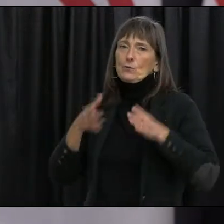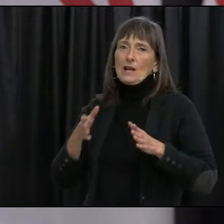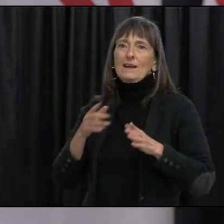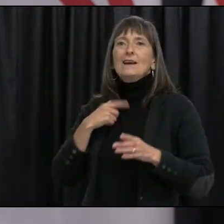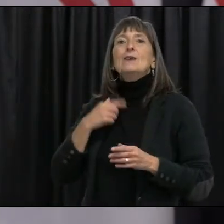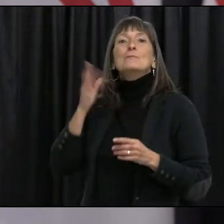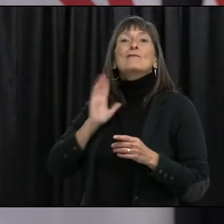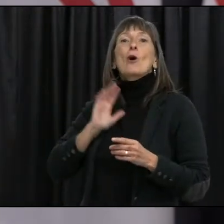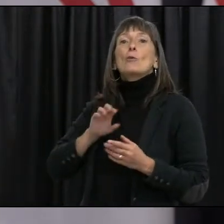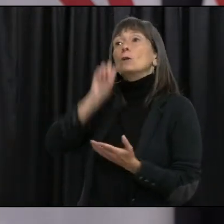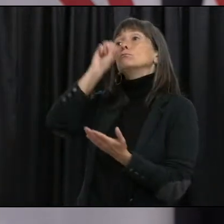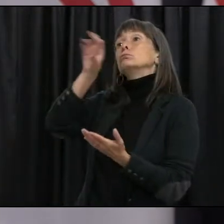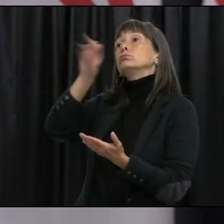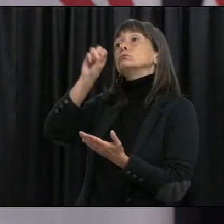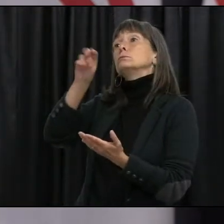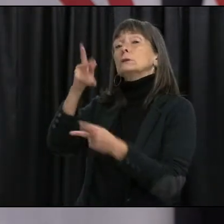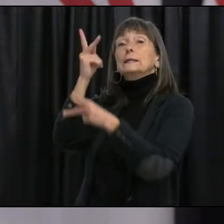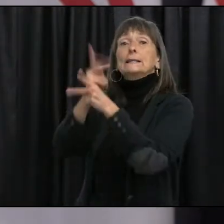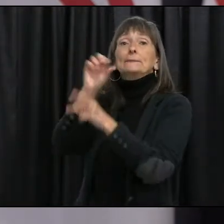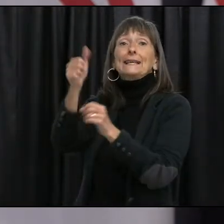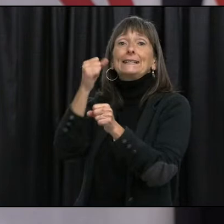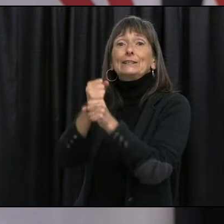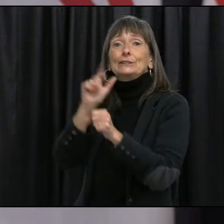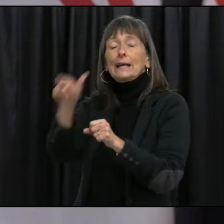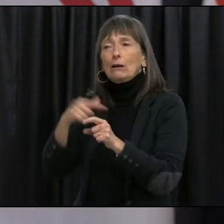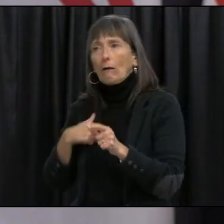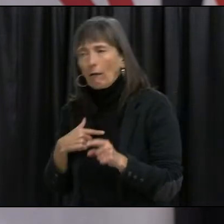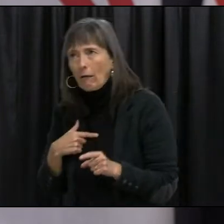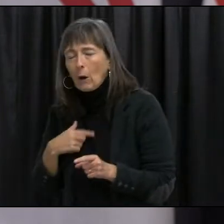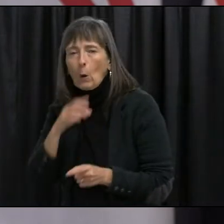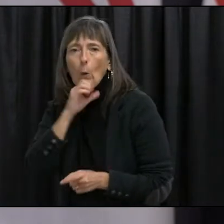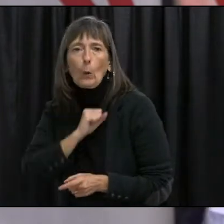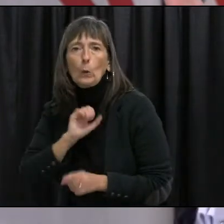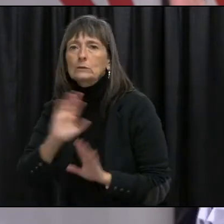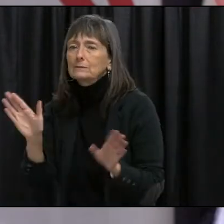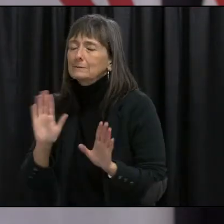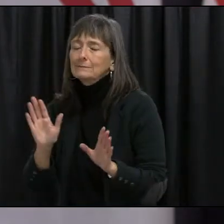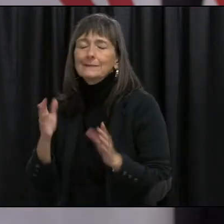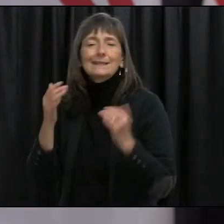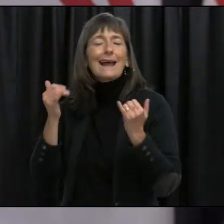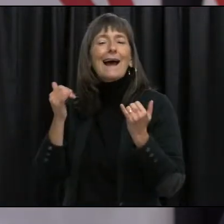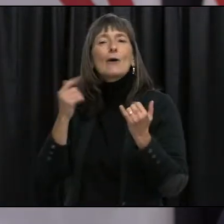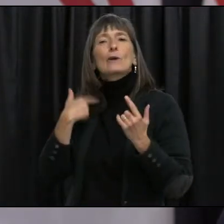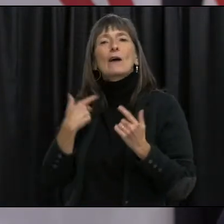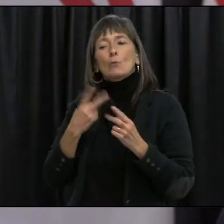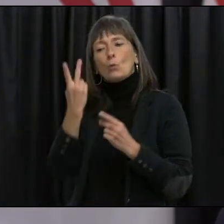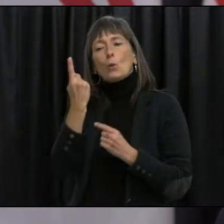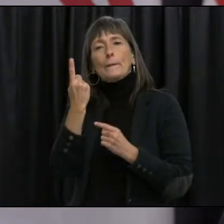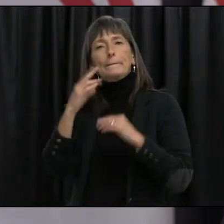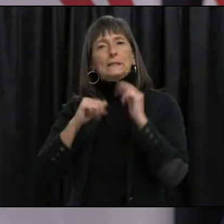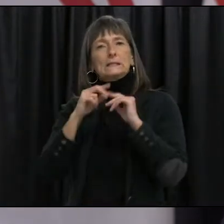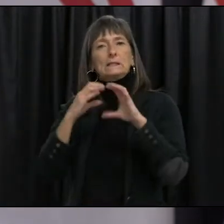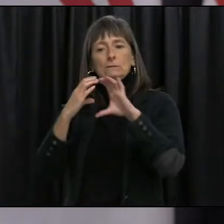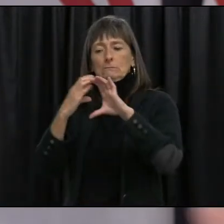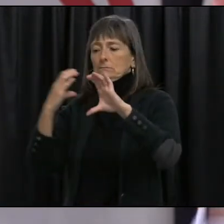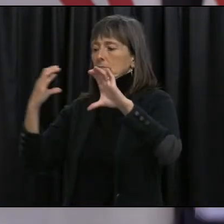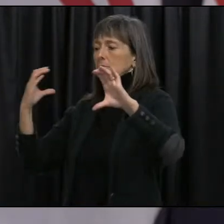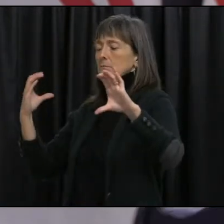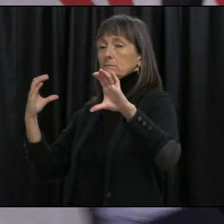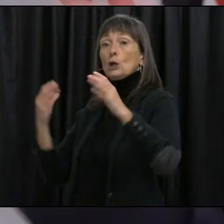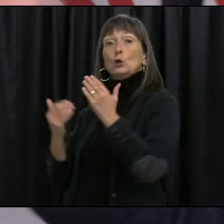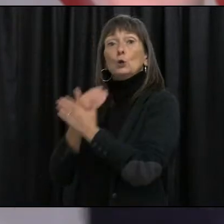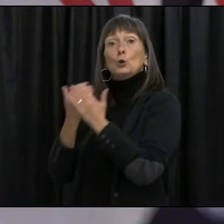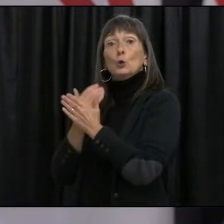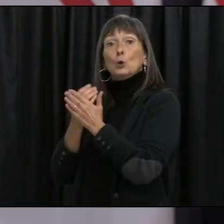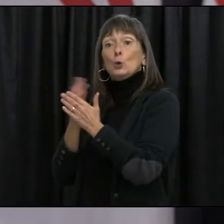years later and realize it's all gone off. This is inventory control. It's kind of like a long warehouse. The new stuff comes in one end